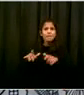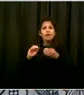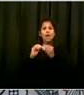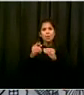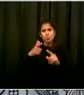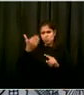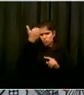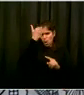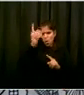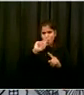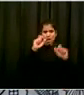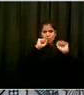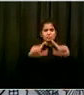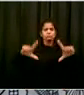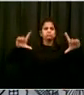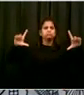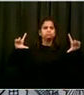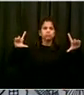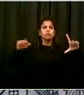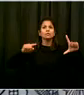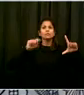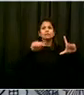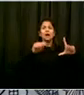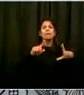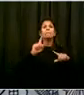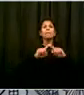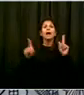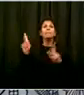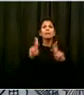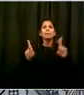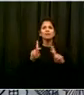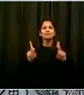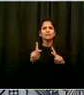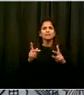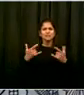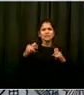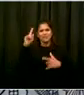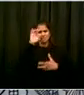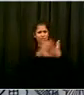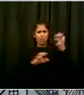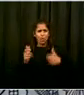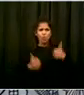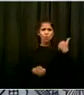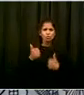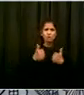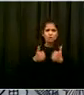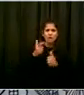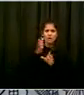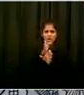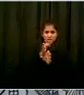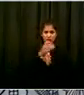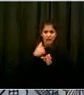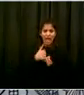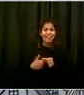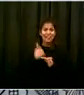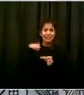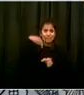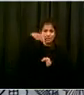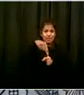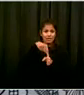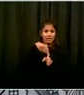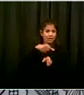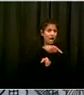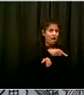of confusion out there about whether people are in red, orange, or yellow. So how soon will people be able to punch in an address